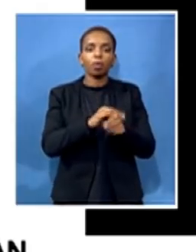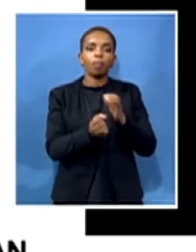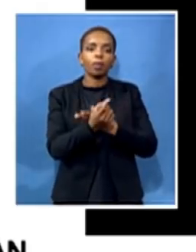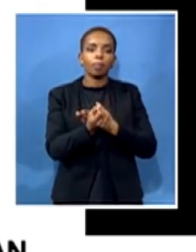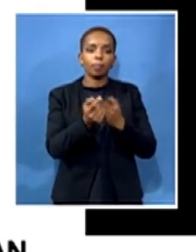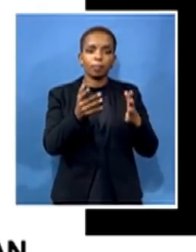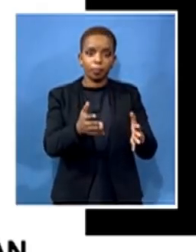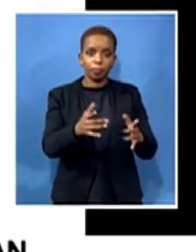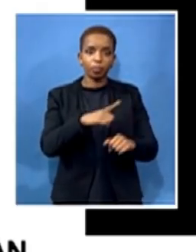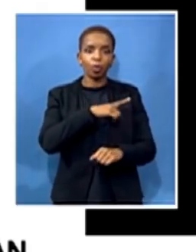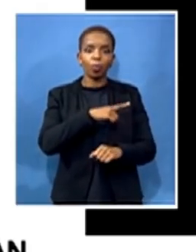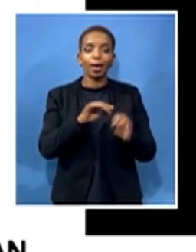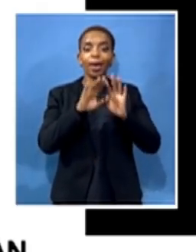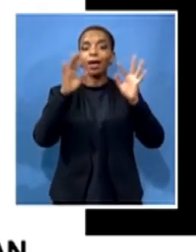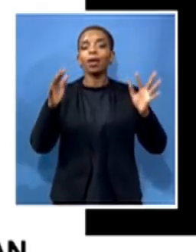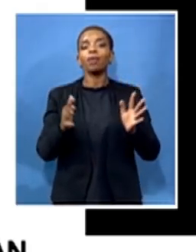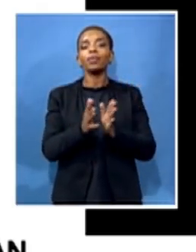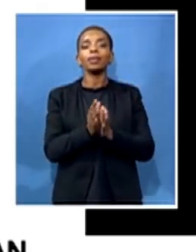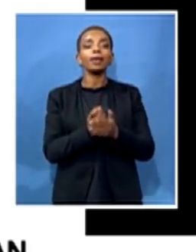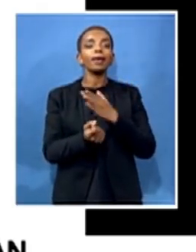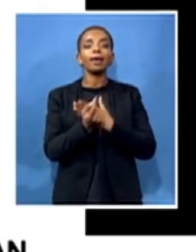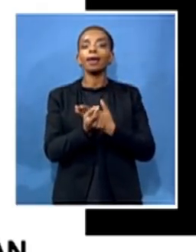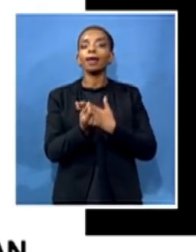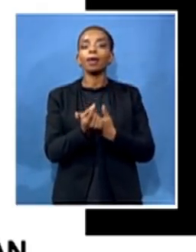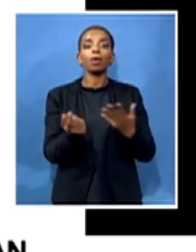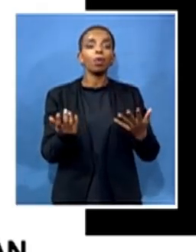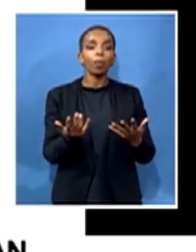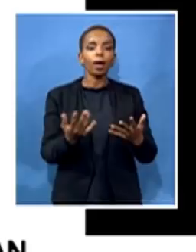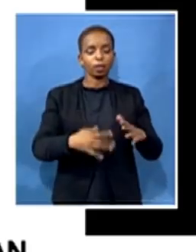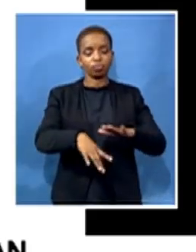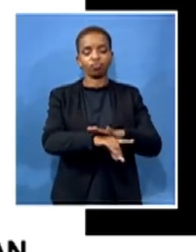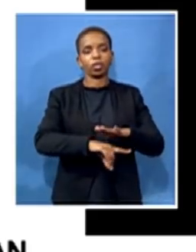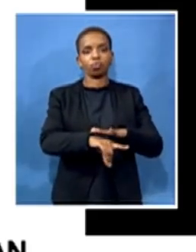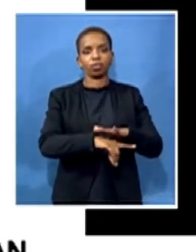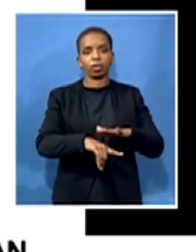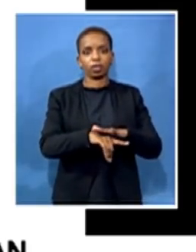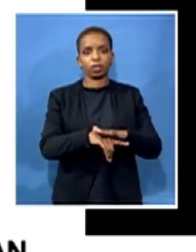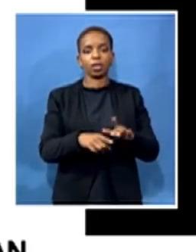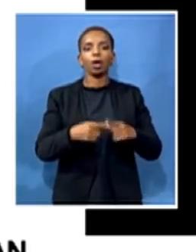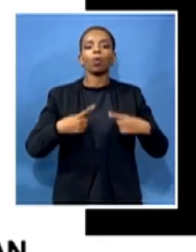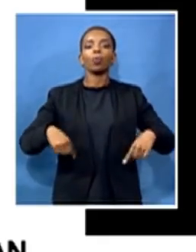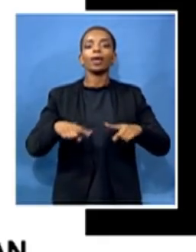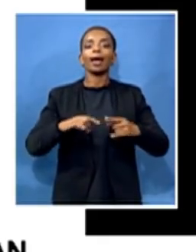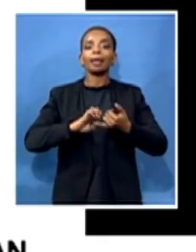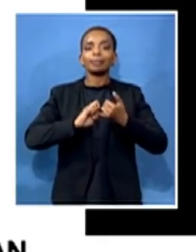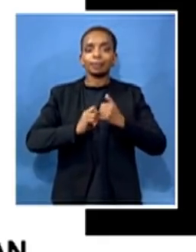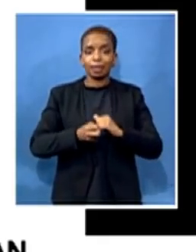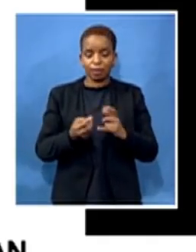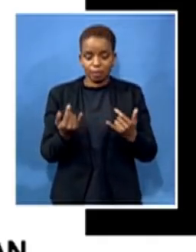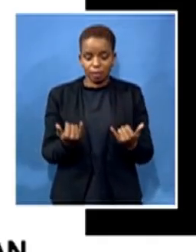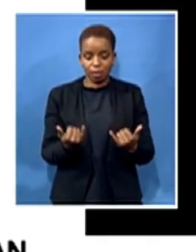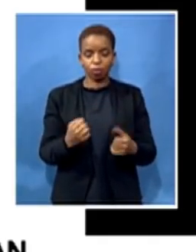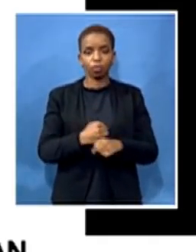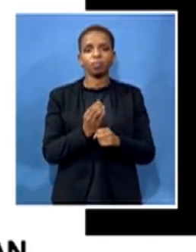So we are trying to ensure that even national departments, as